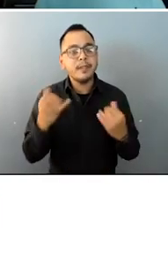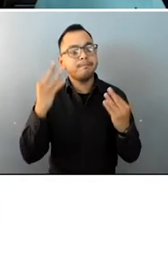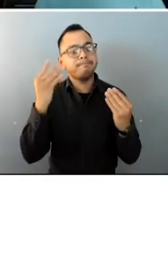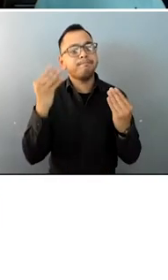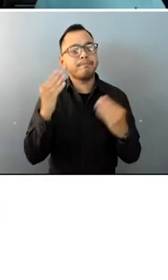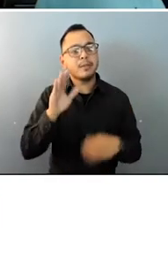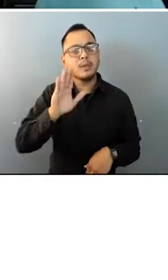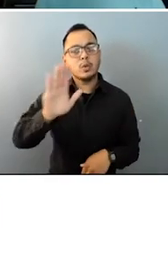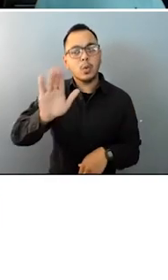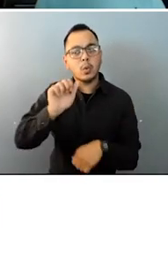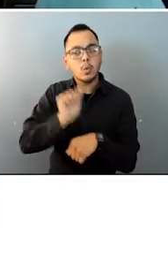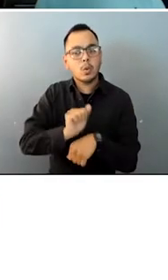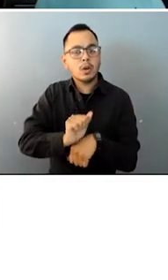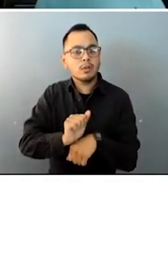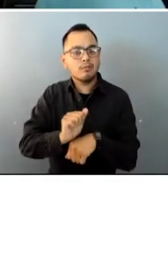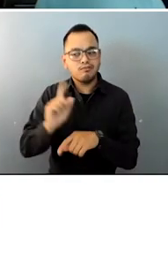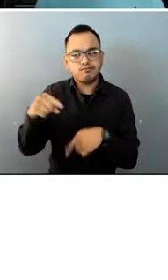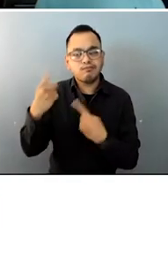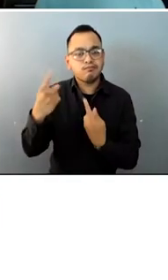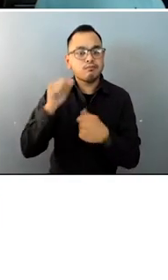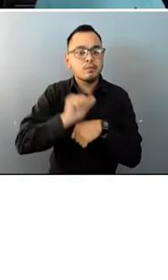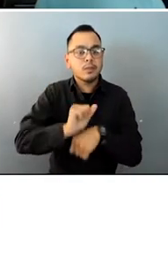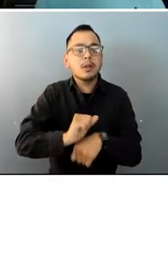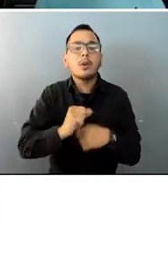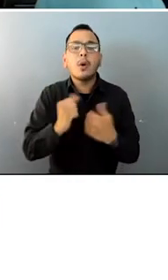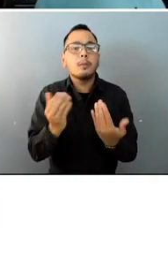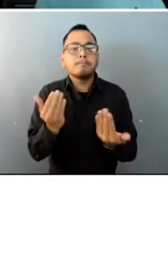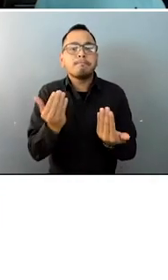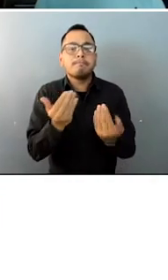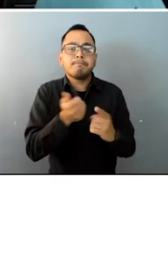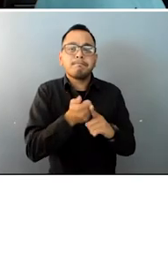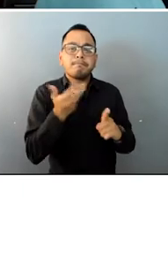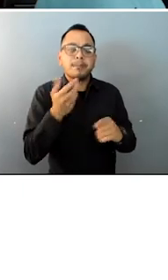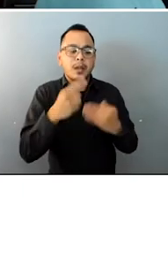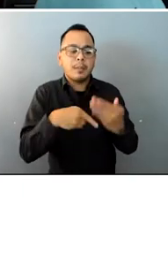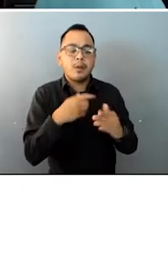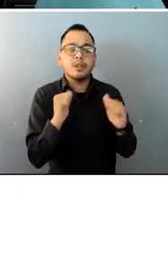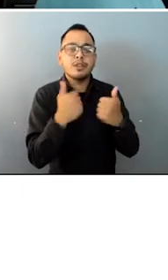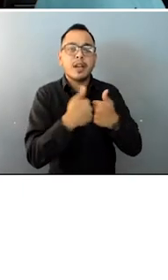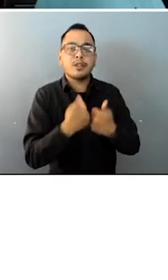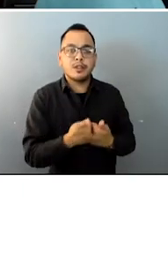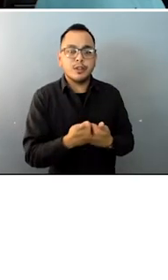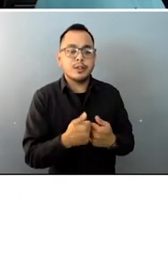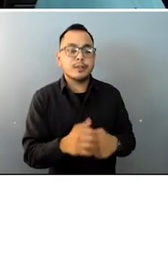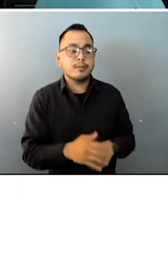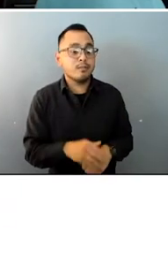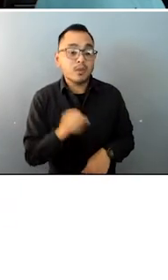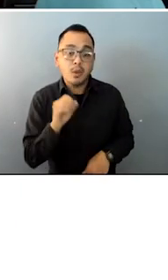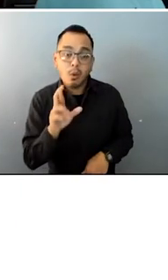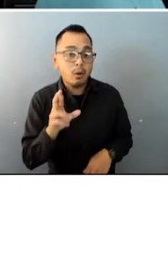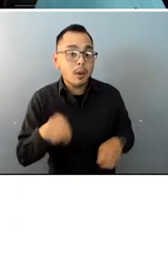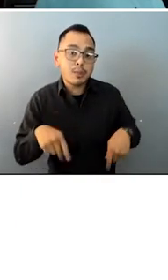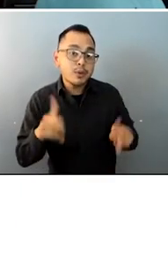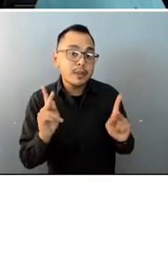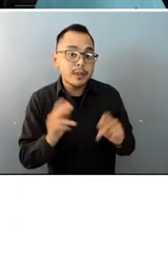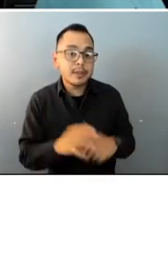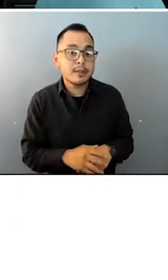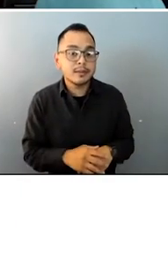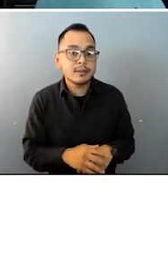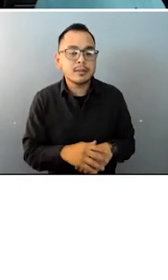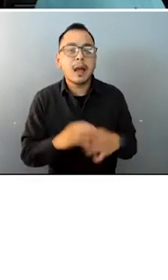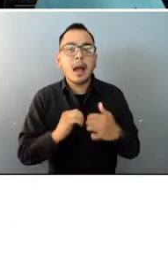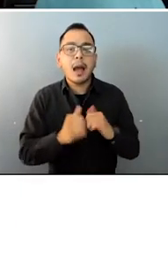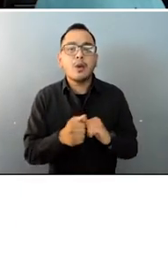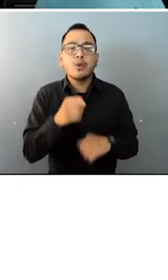thinking about the work that you've done for decades, and talk to me a little bit about the challenges or the opportunities